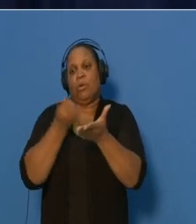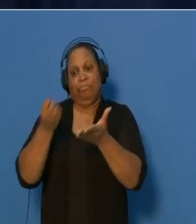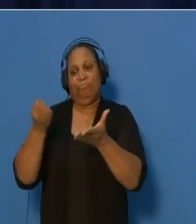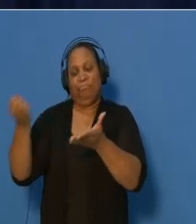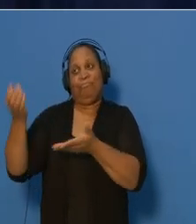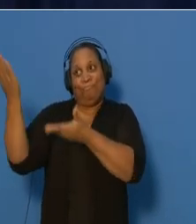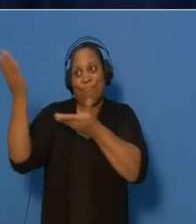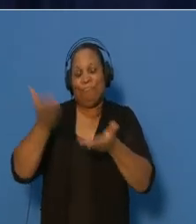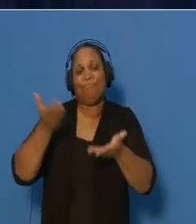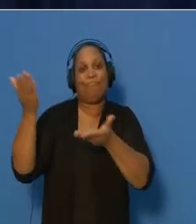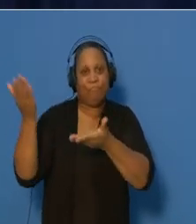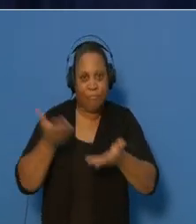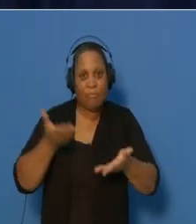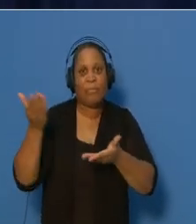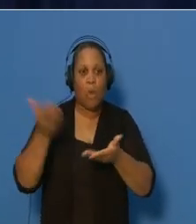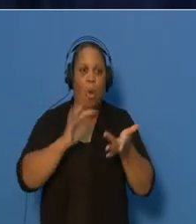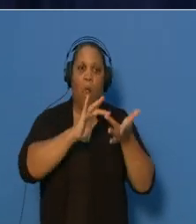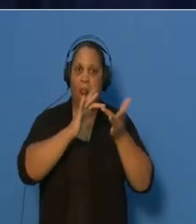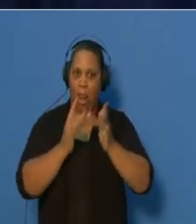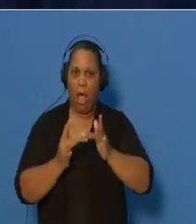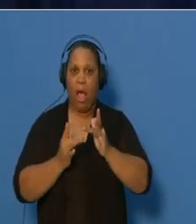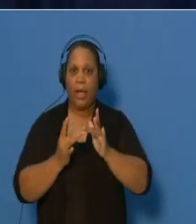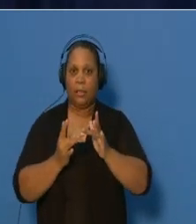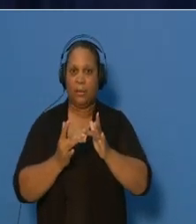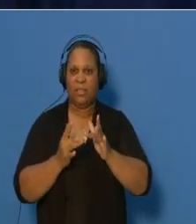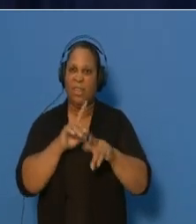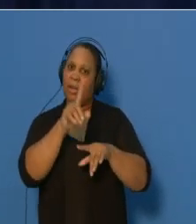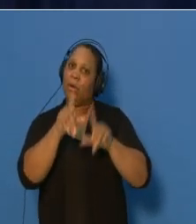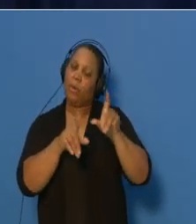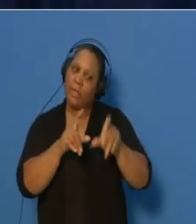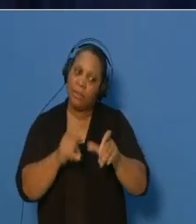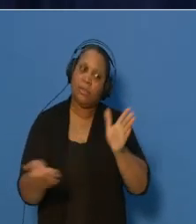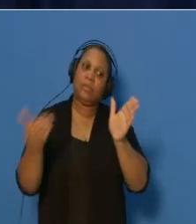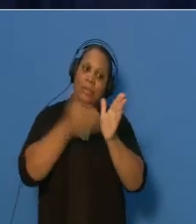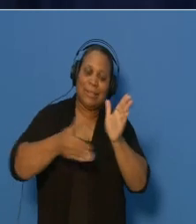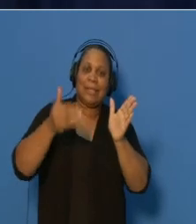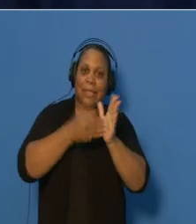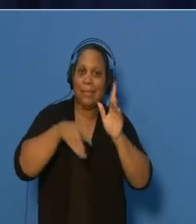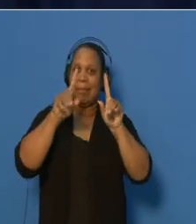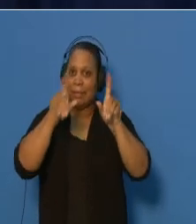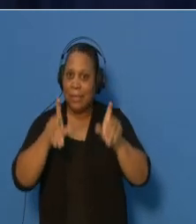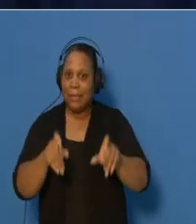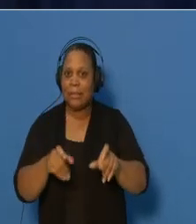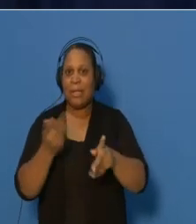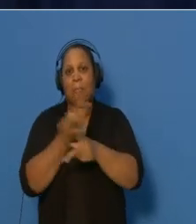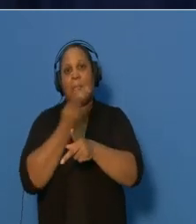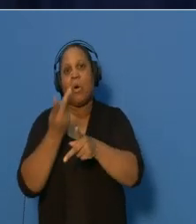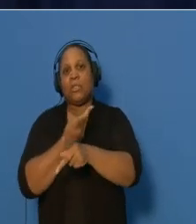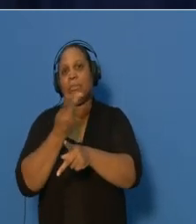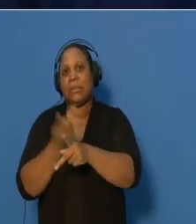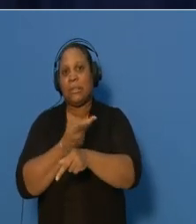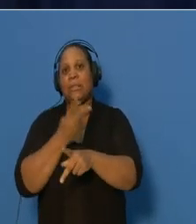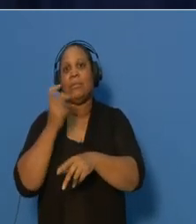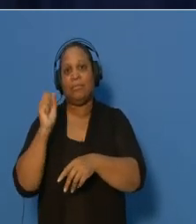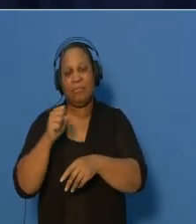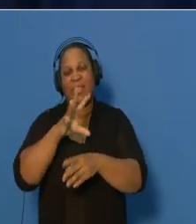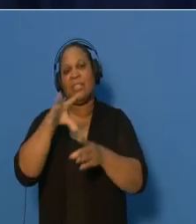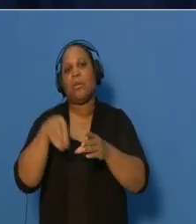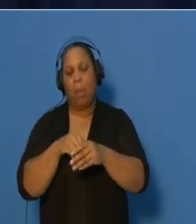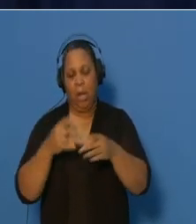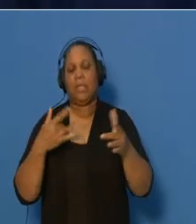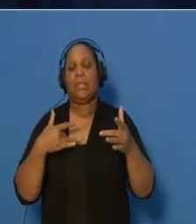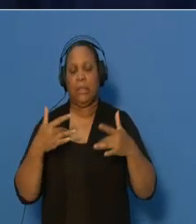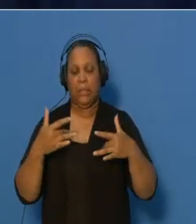bring additional testing things online, questions such as retesting people and testing people multiple times will certainly be part of the